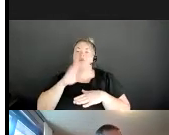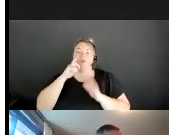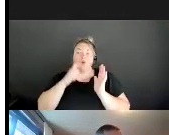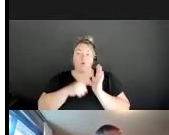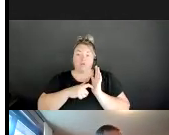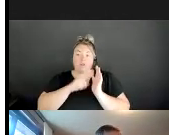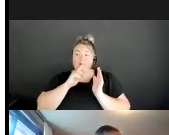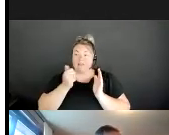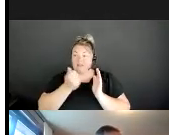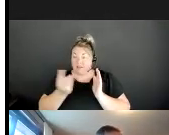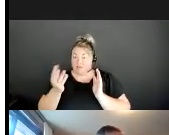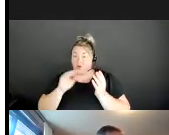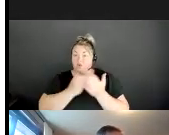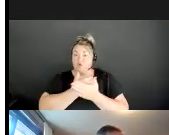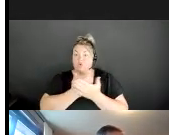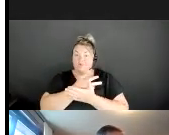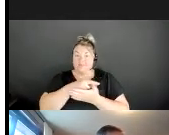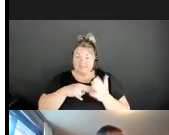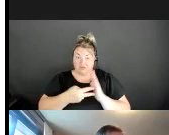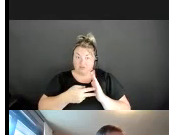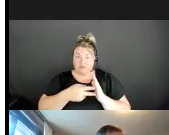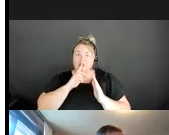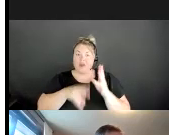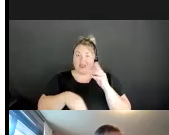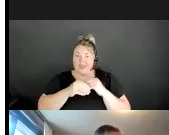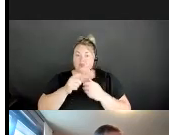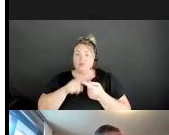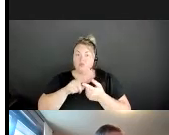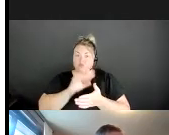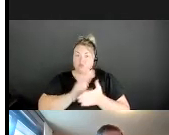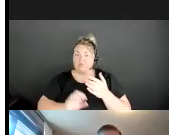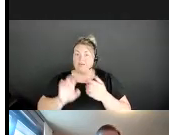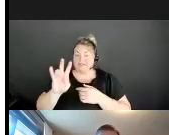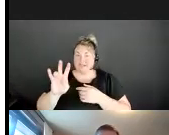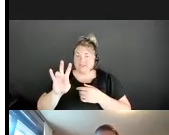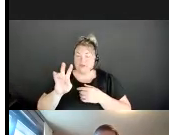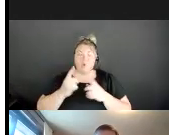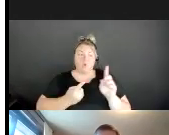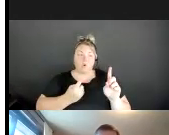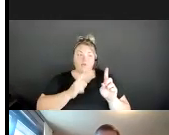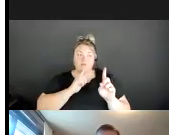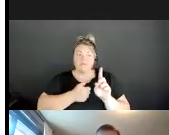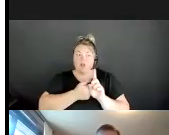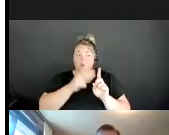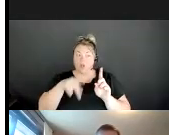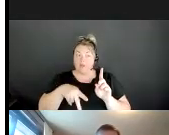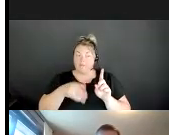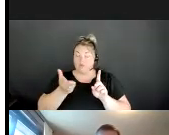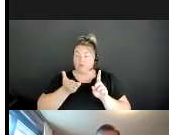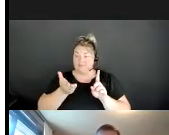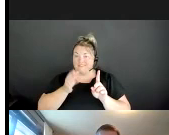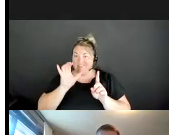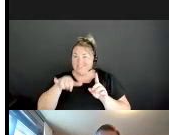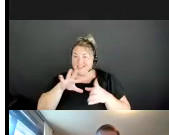there's a number of new definitions that are added to Chapter 7. One of them is follow-up services, and these are services that